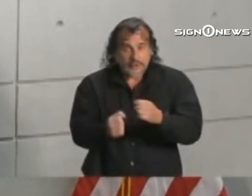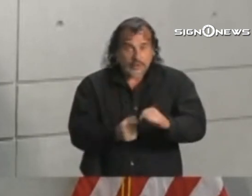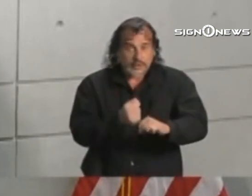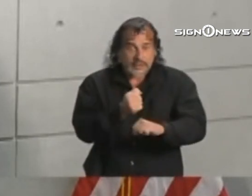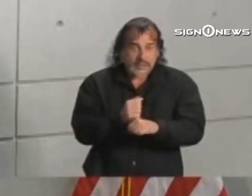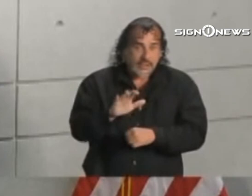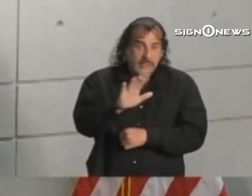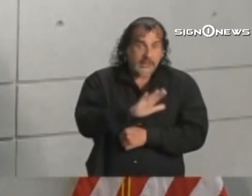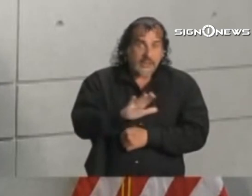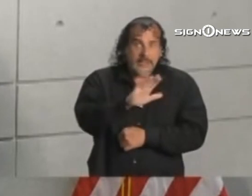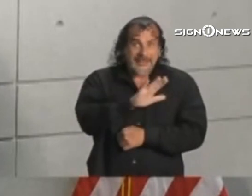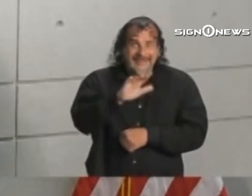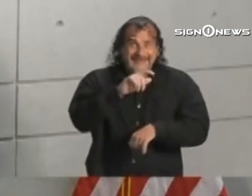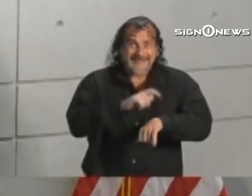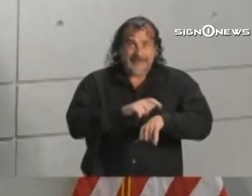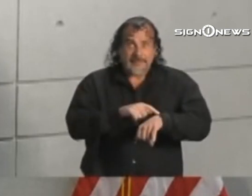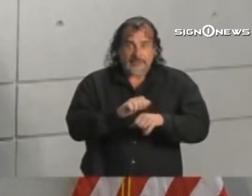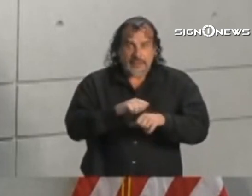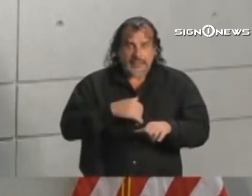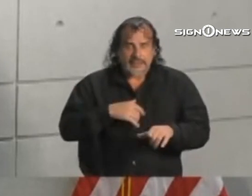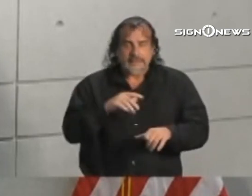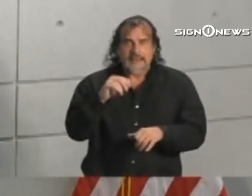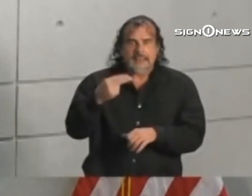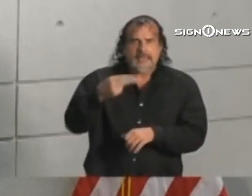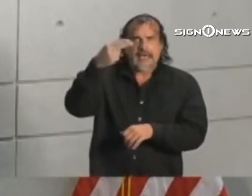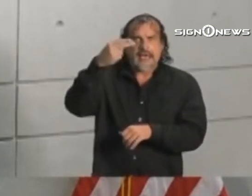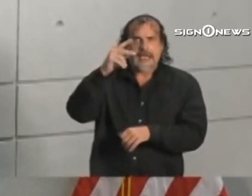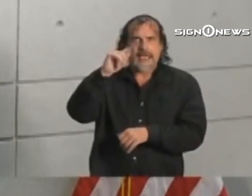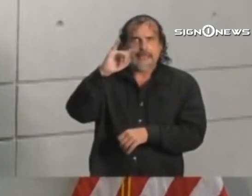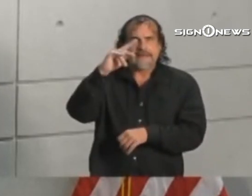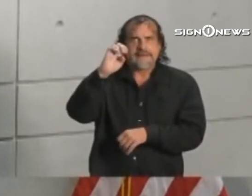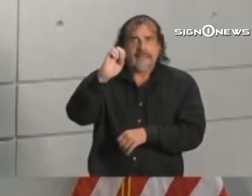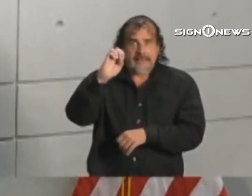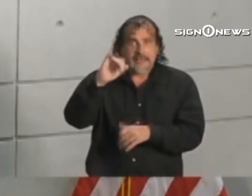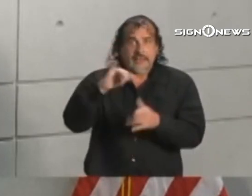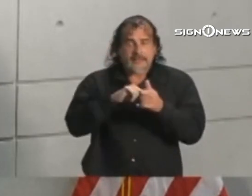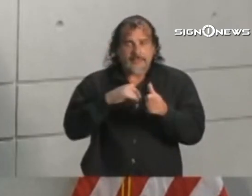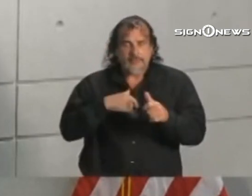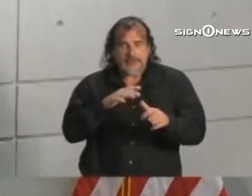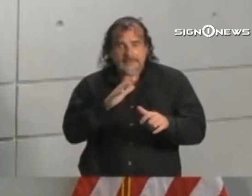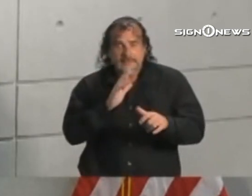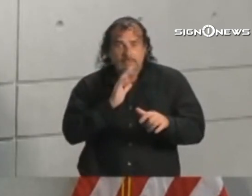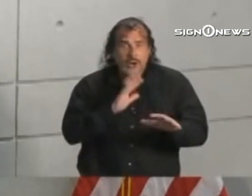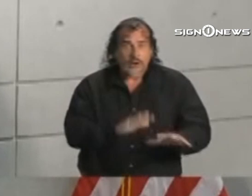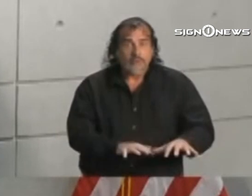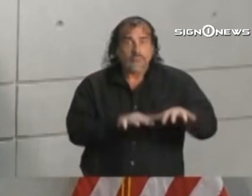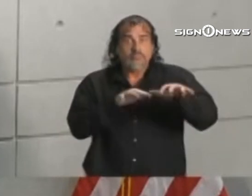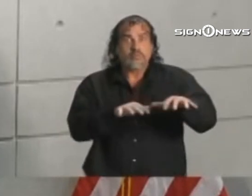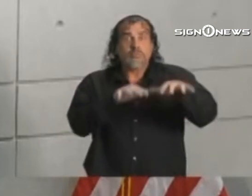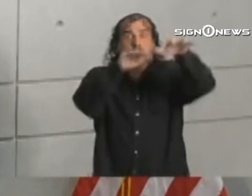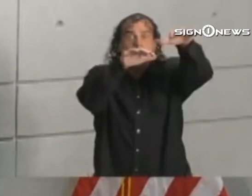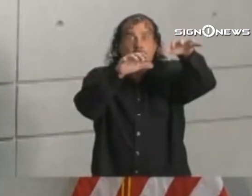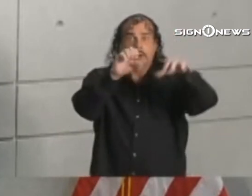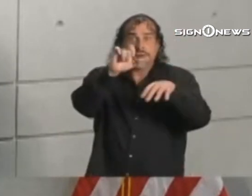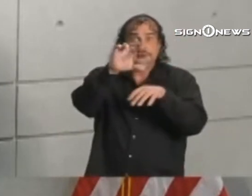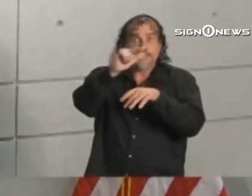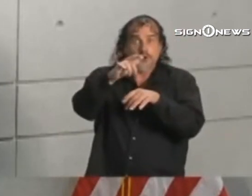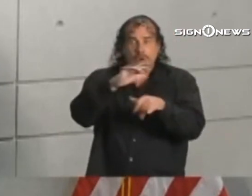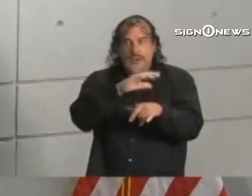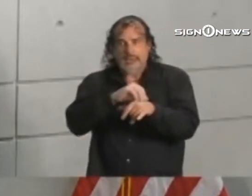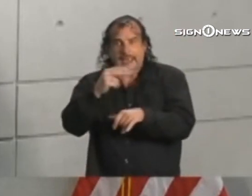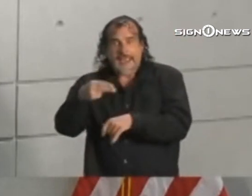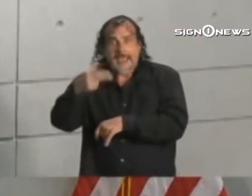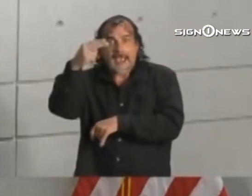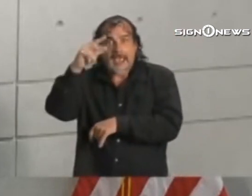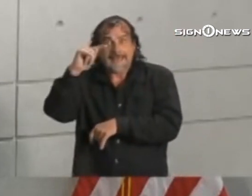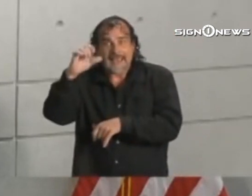or about the same time as high tide would. That means that the storm surge and the high tide are only going to work against one another, and you're going to